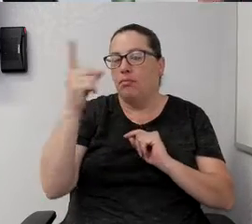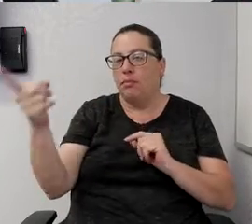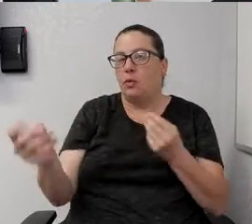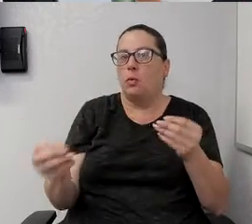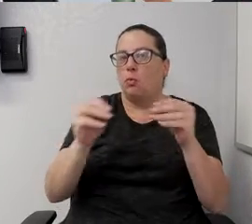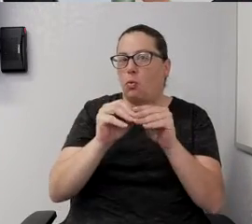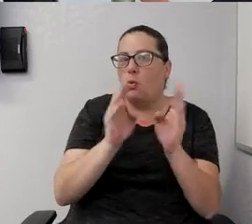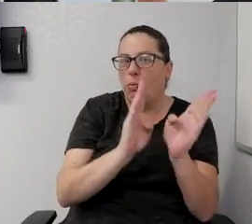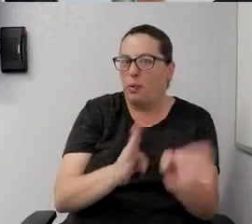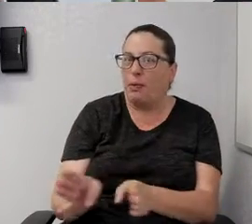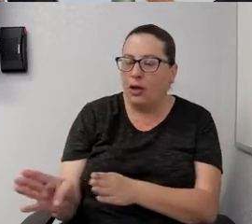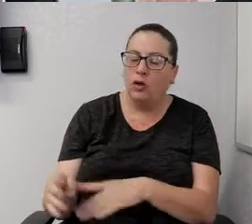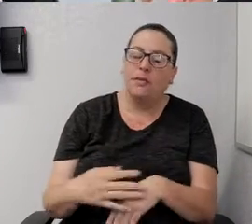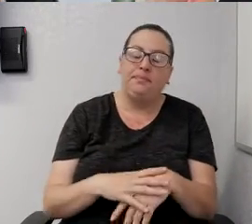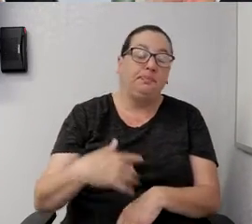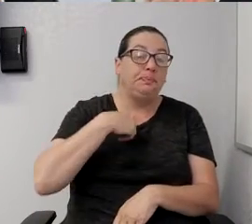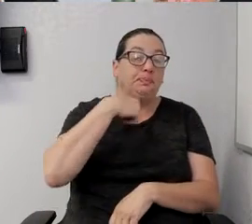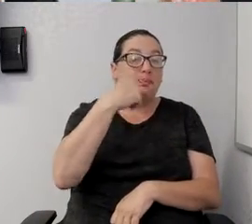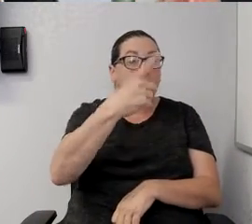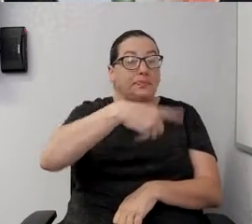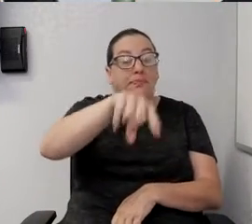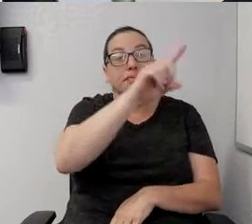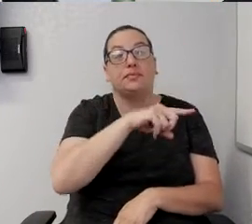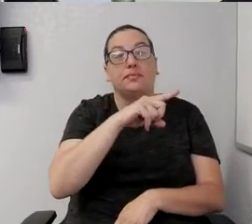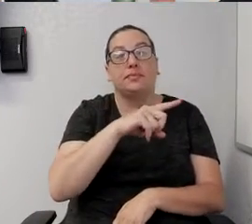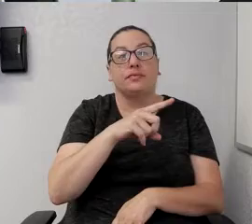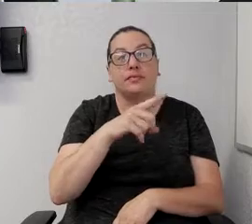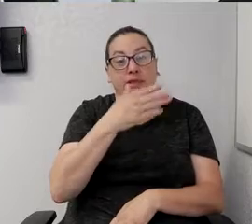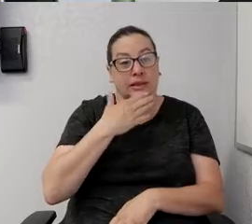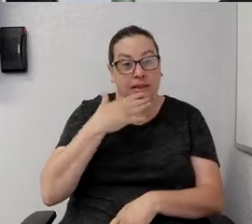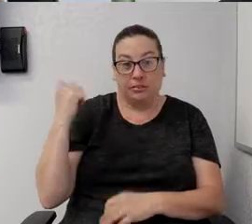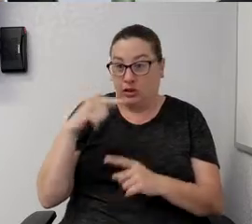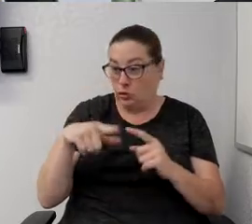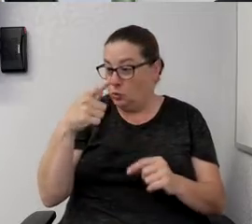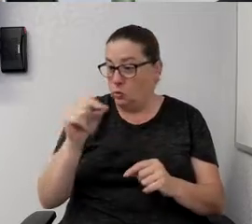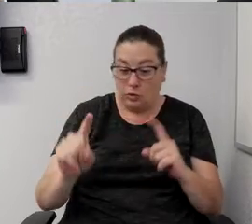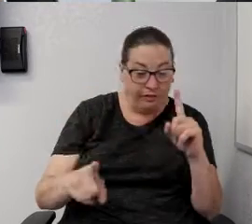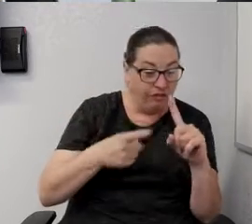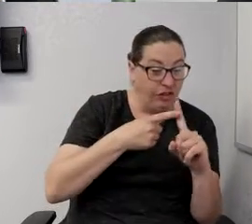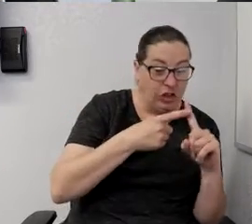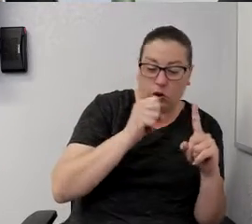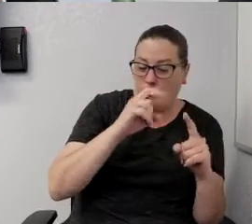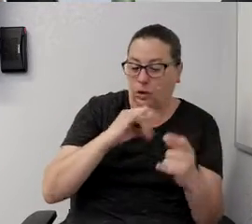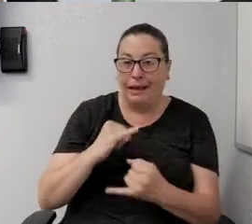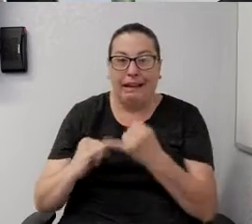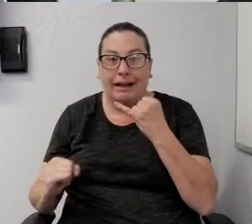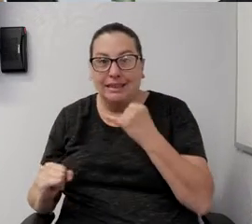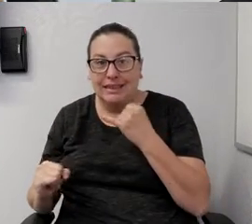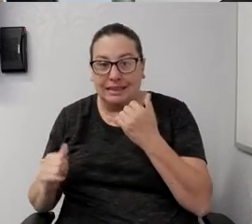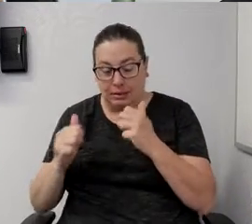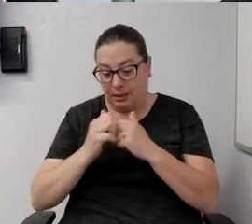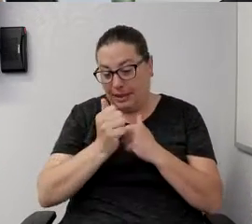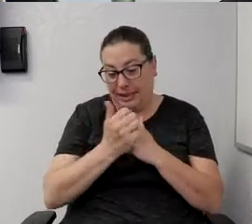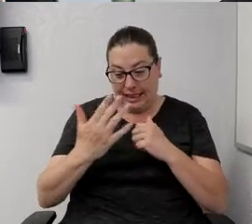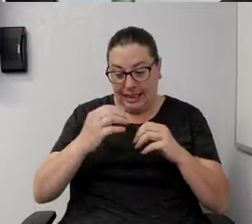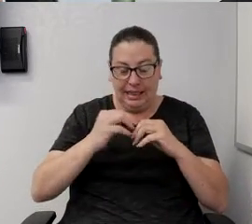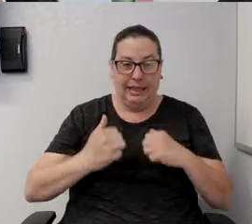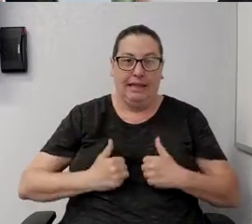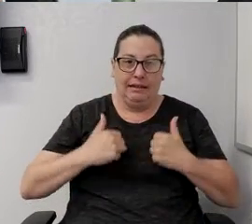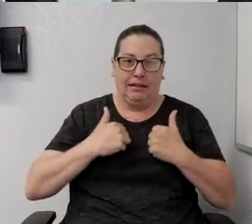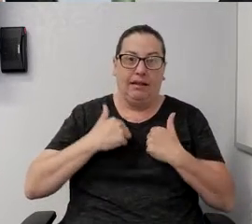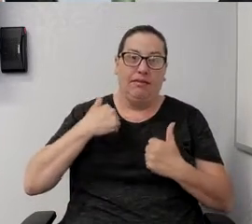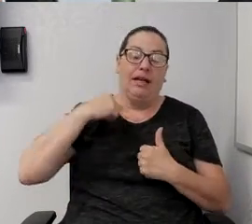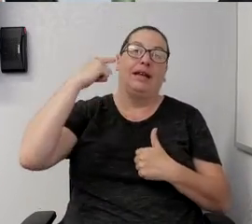I tell folks often, is it better to go first or better to go last with anything in life? And I think